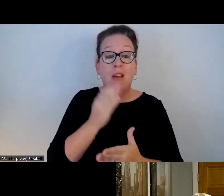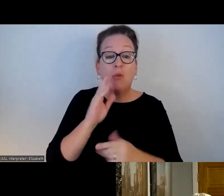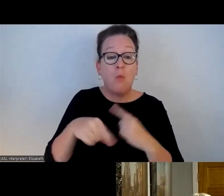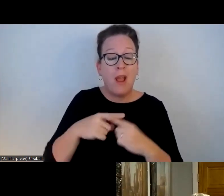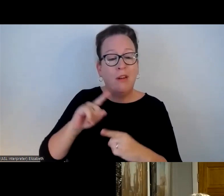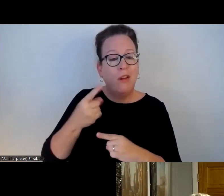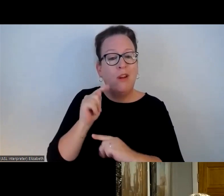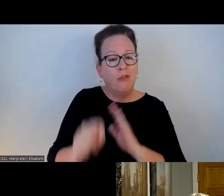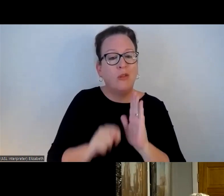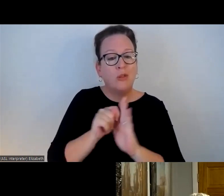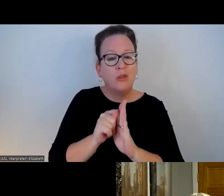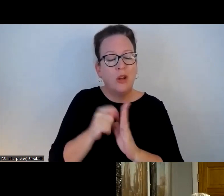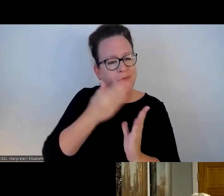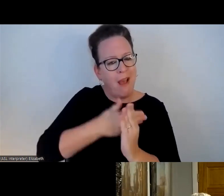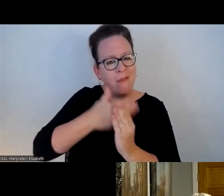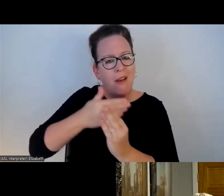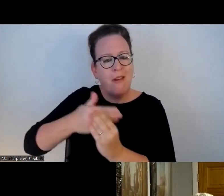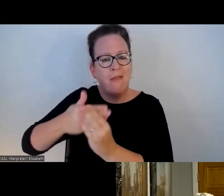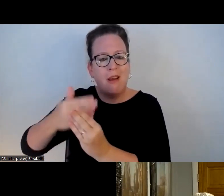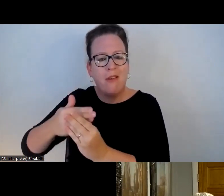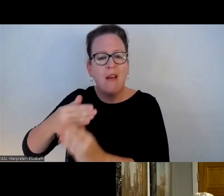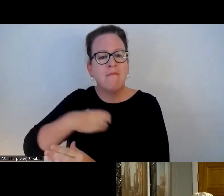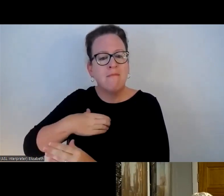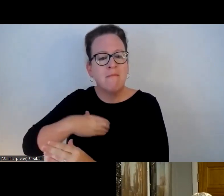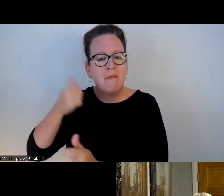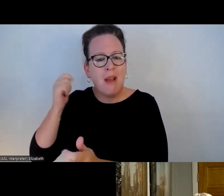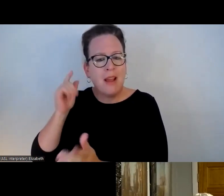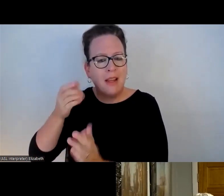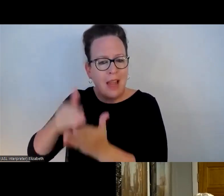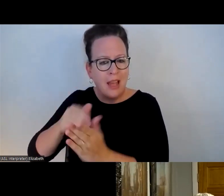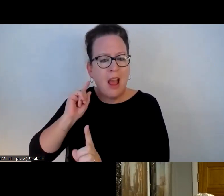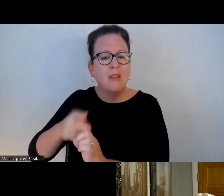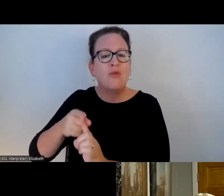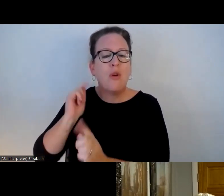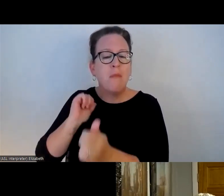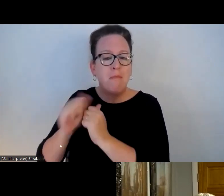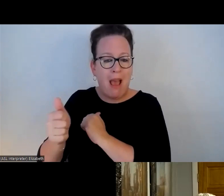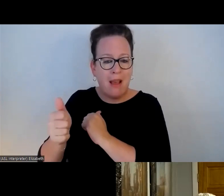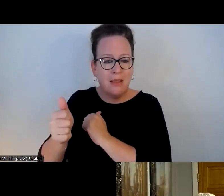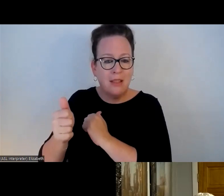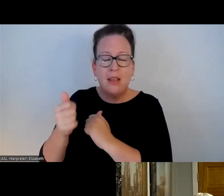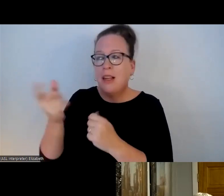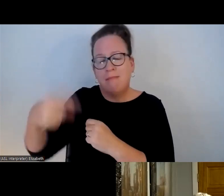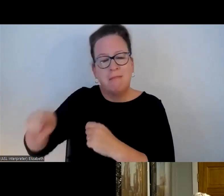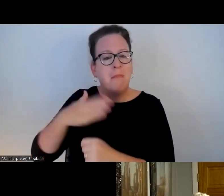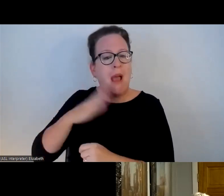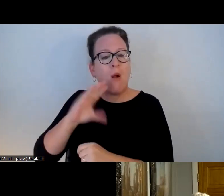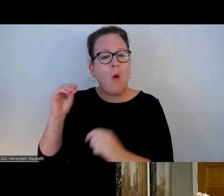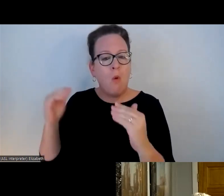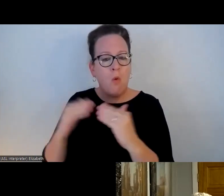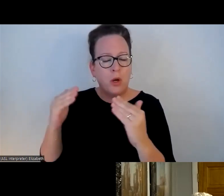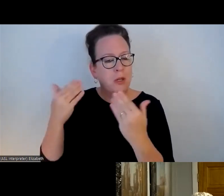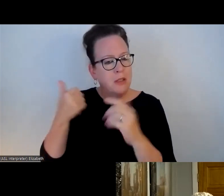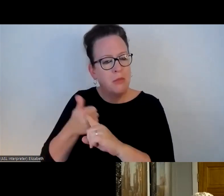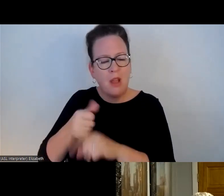way up until it got passed, along with some colleagues who were champions of environmental justice up at the State House, but